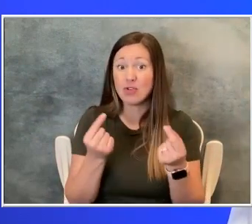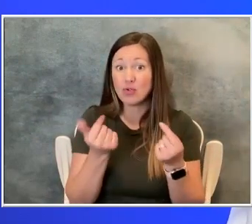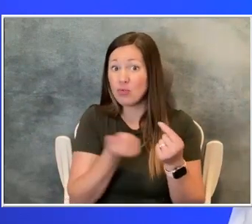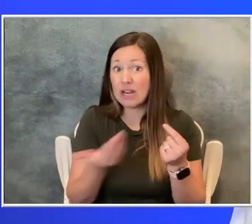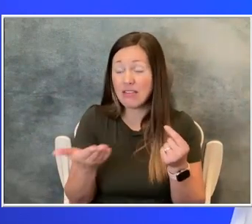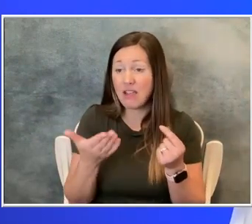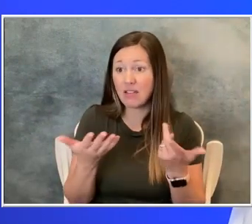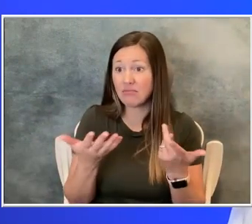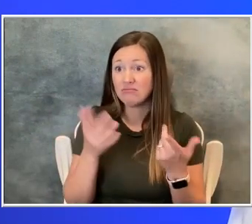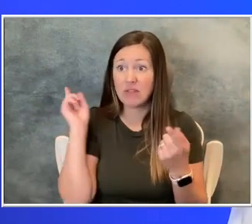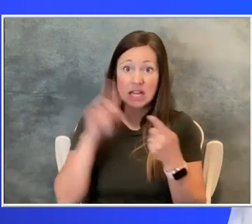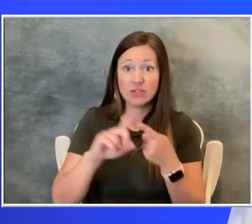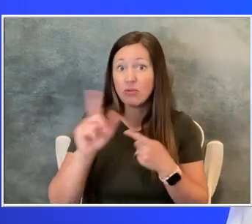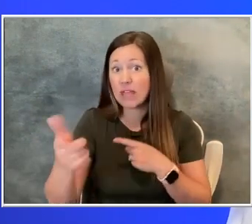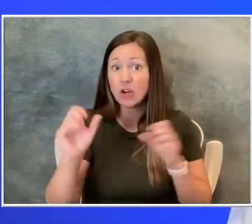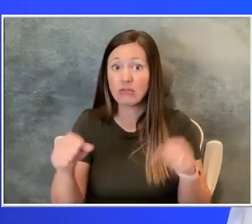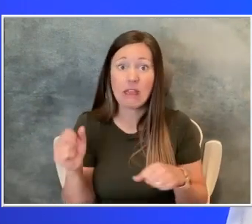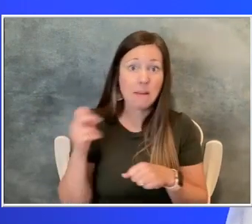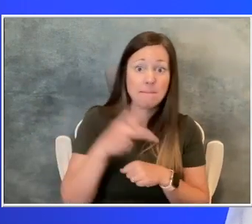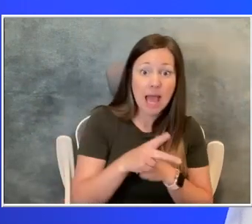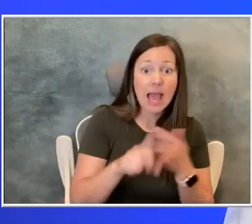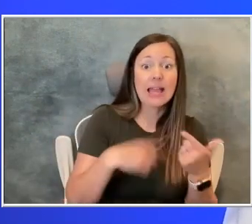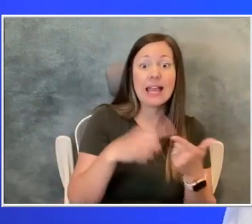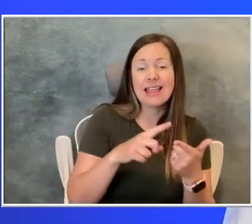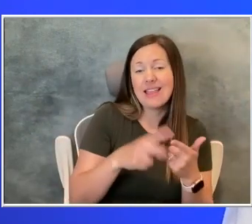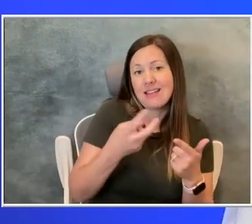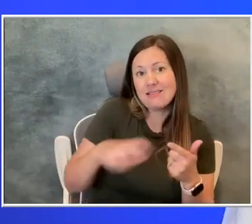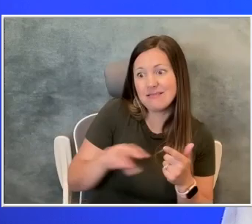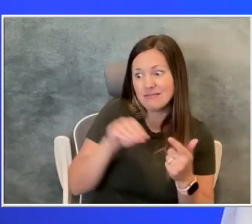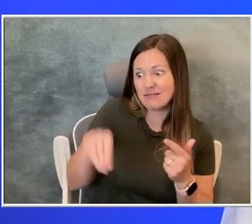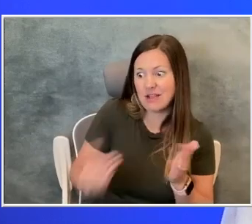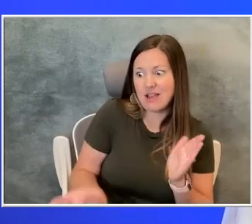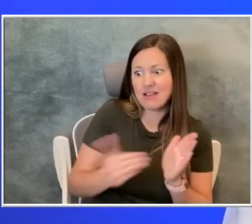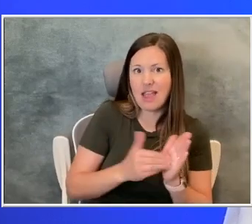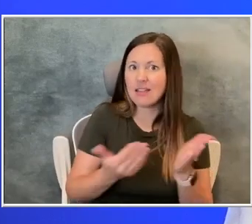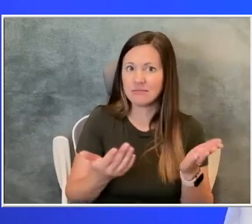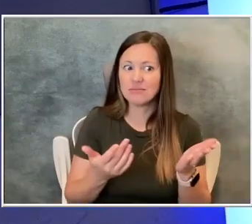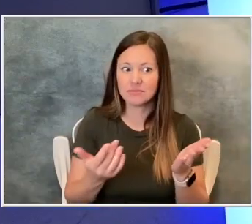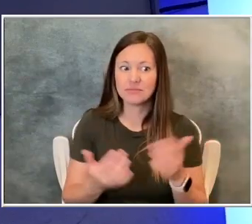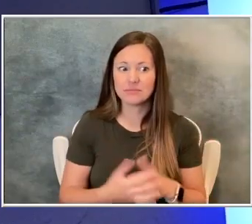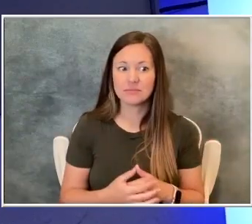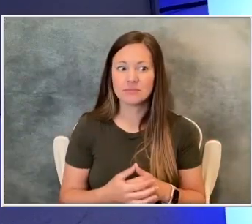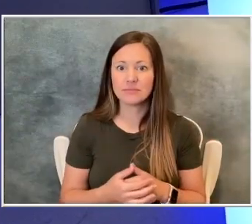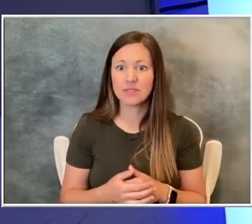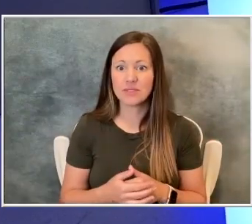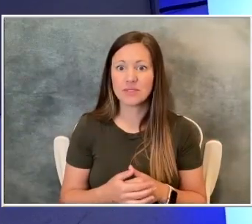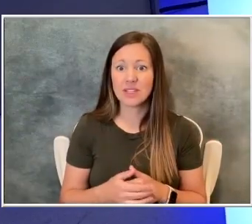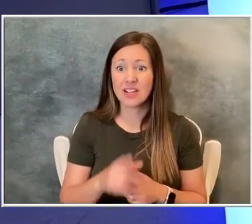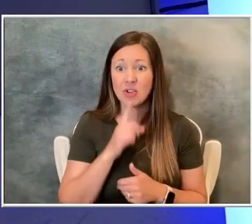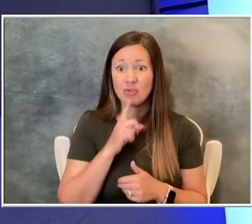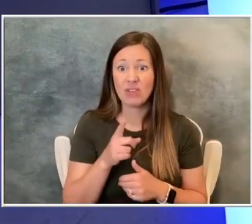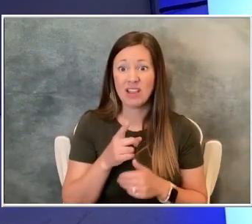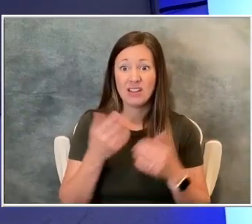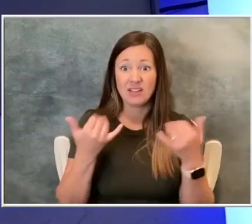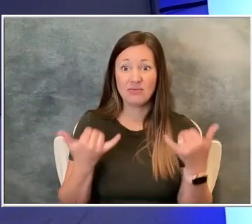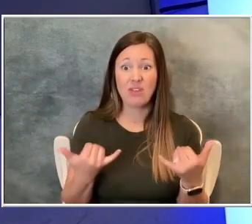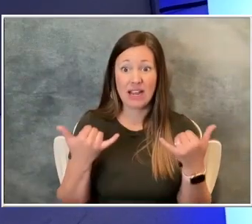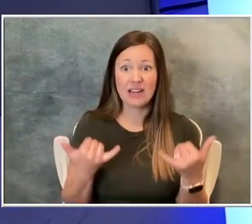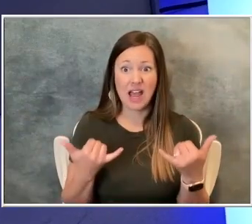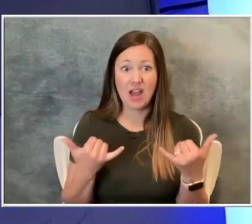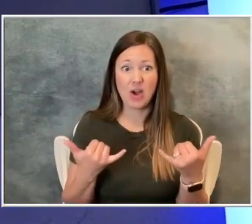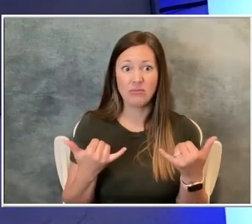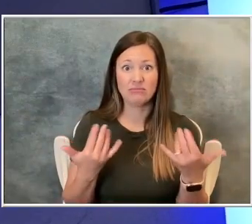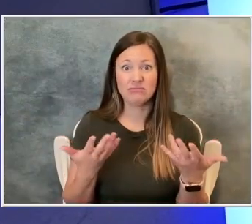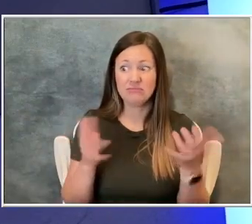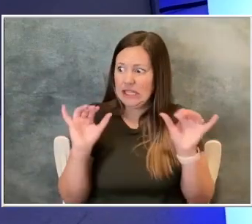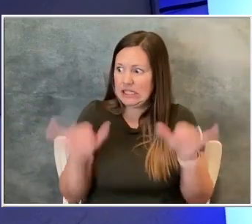and go through that later process to put the embryo back in. Because they're almost really at the stage where any couple going through this. That's right. Wheelchair or